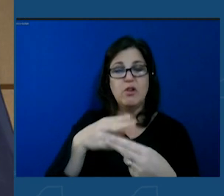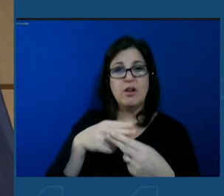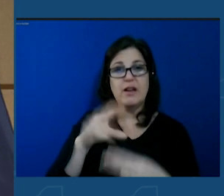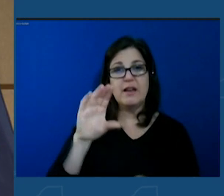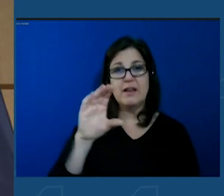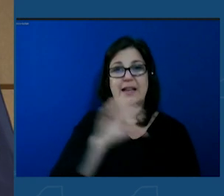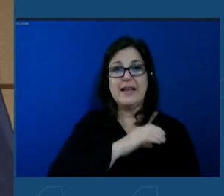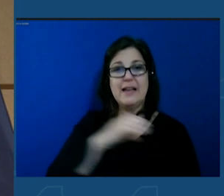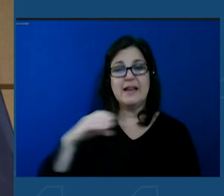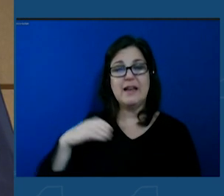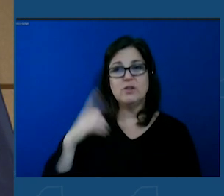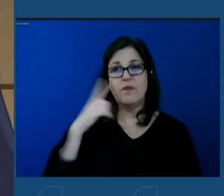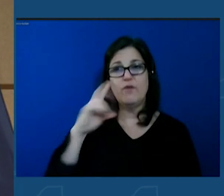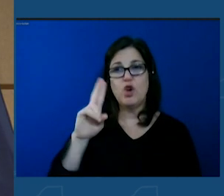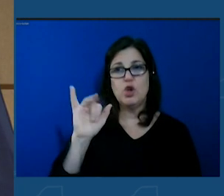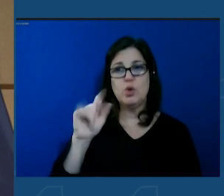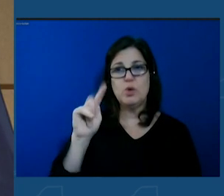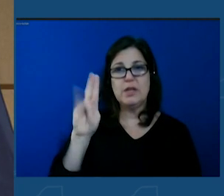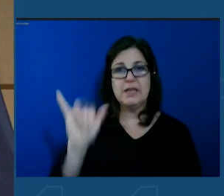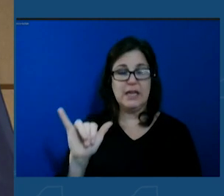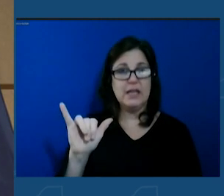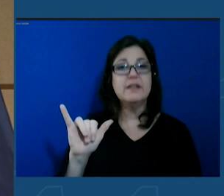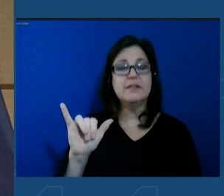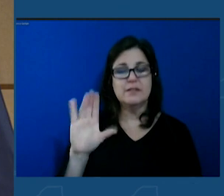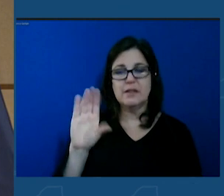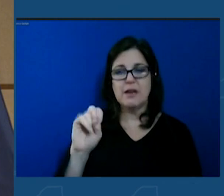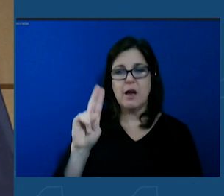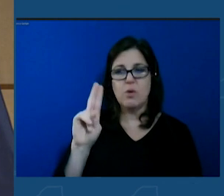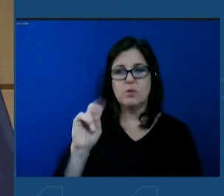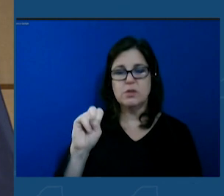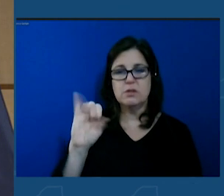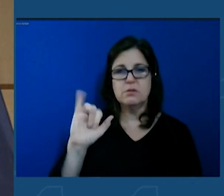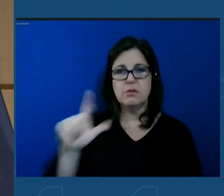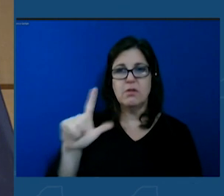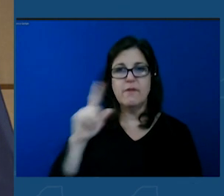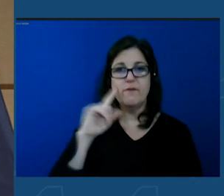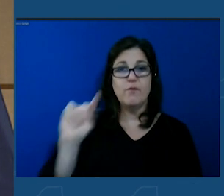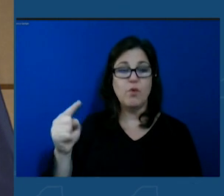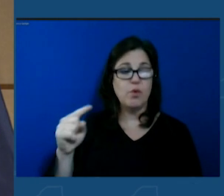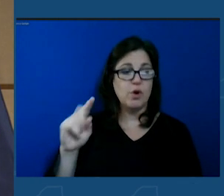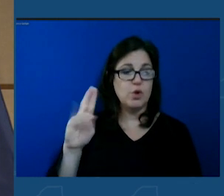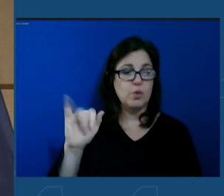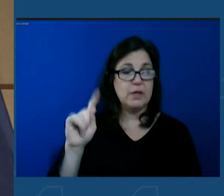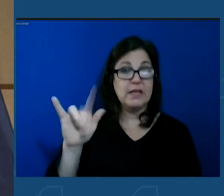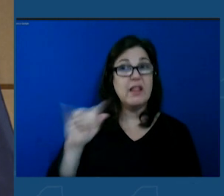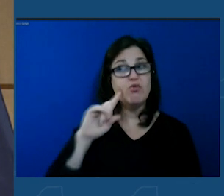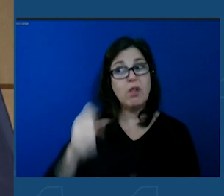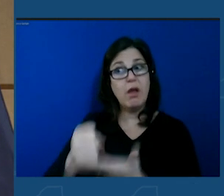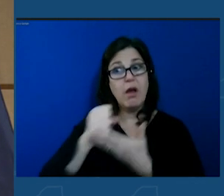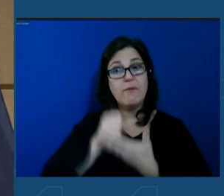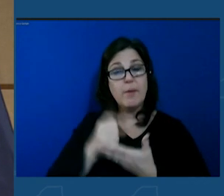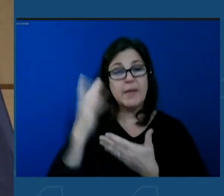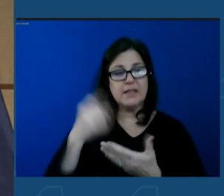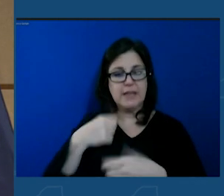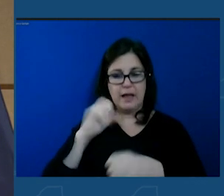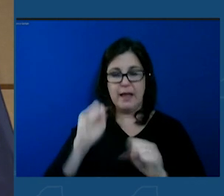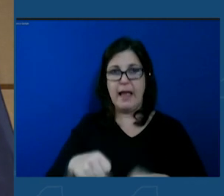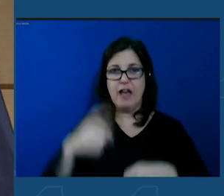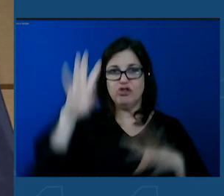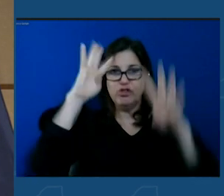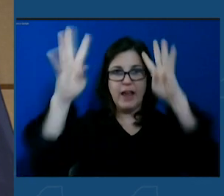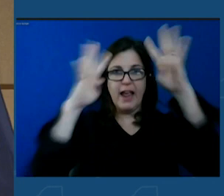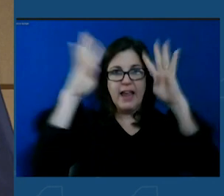And programs like Council for Unity I find to be very helpful because it helps me be creative instead of